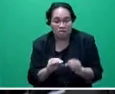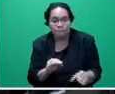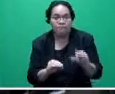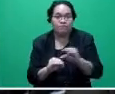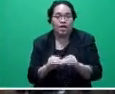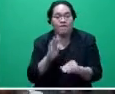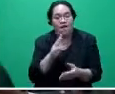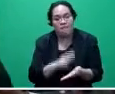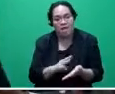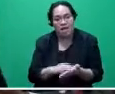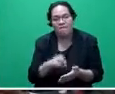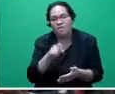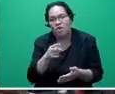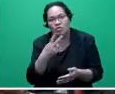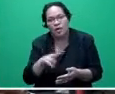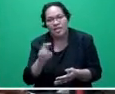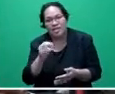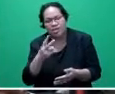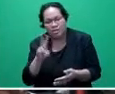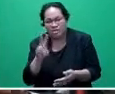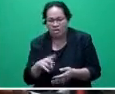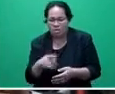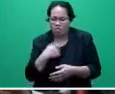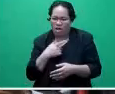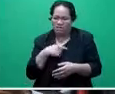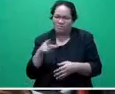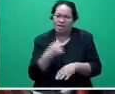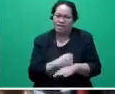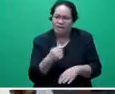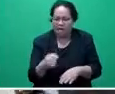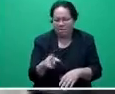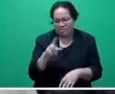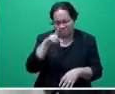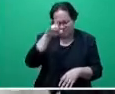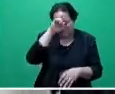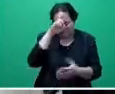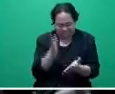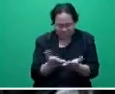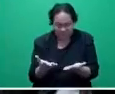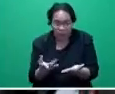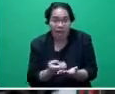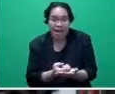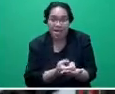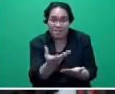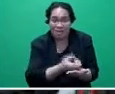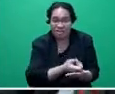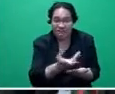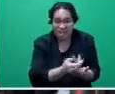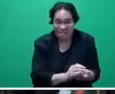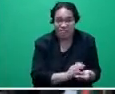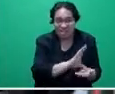in 2022. What makes this budget trends responsible in deceiving is that when expenditure increases, export